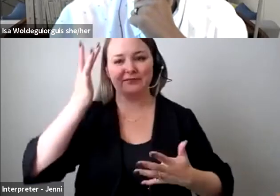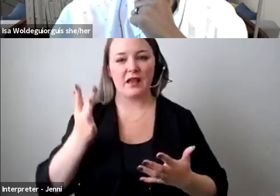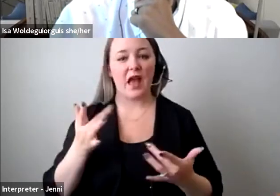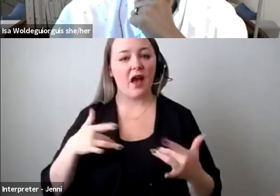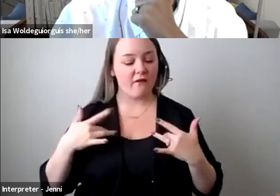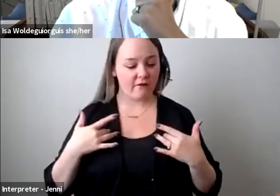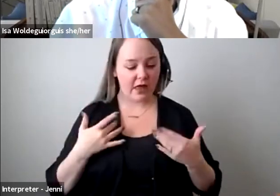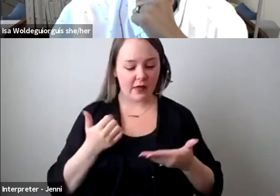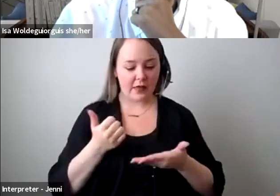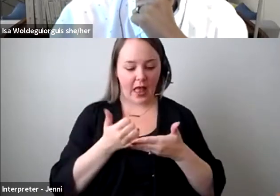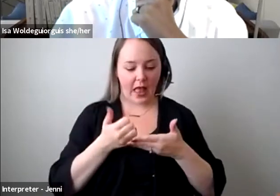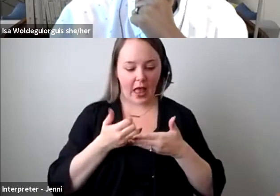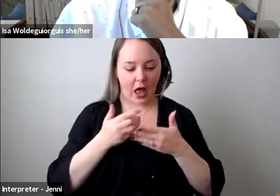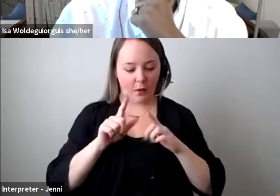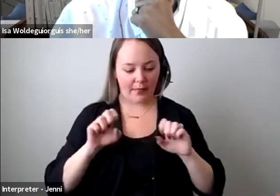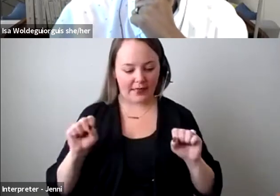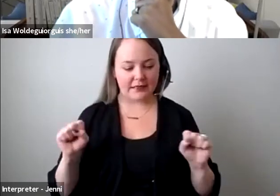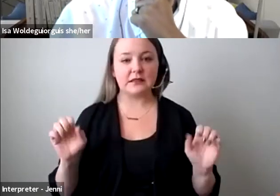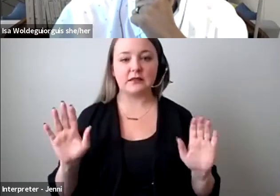I felt helpless.